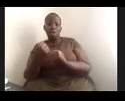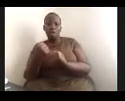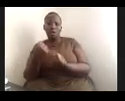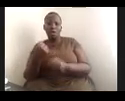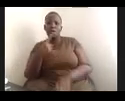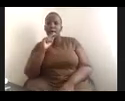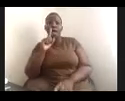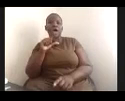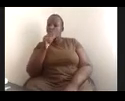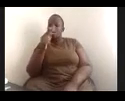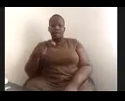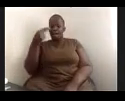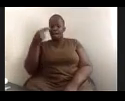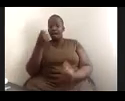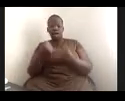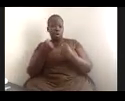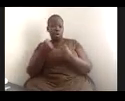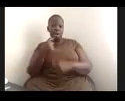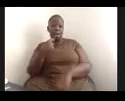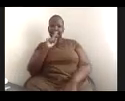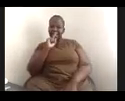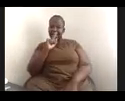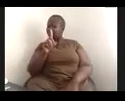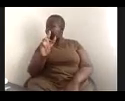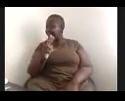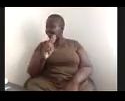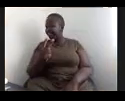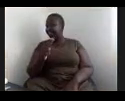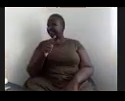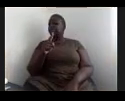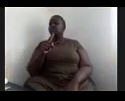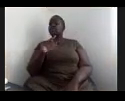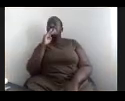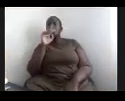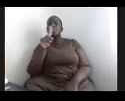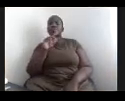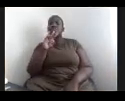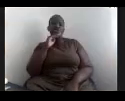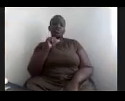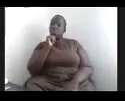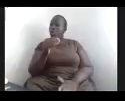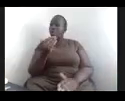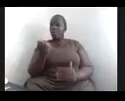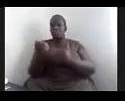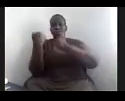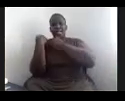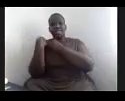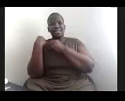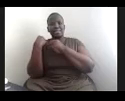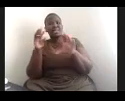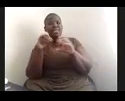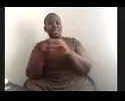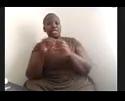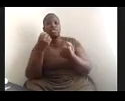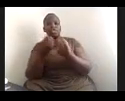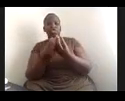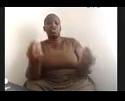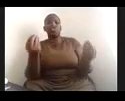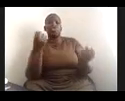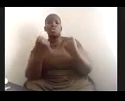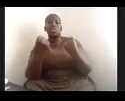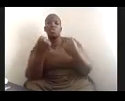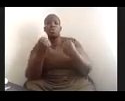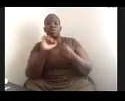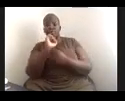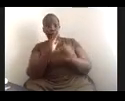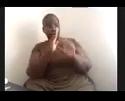but not in the High Court. But the effect of the changes will mean that there's no protection, even in children's courts, and that